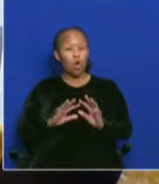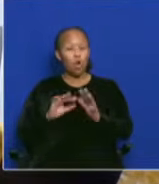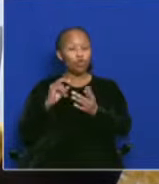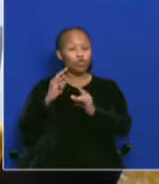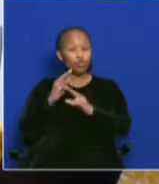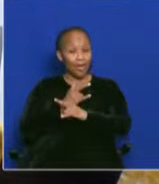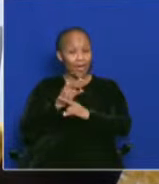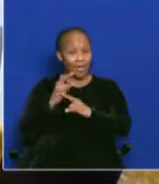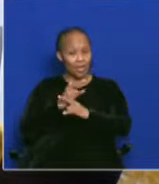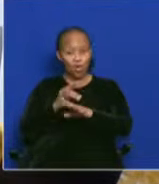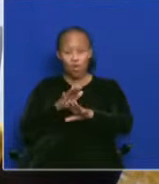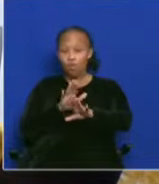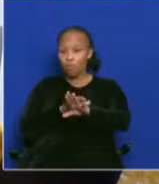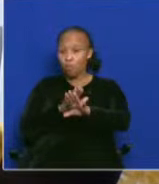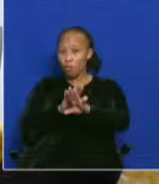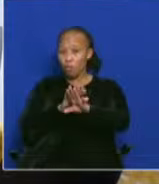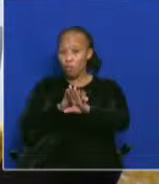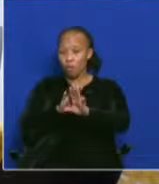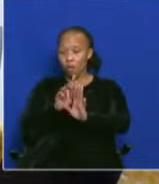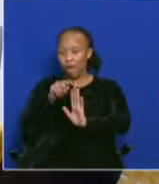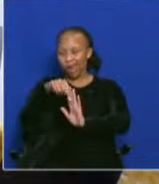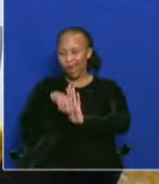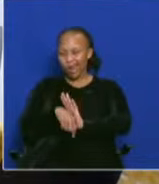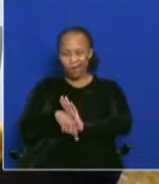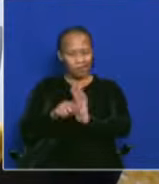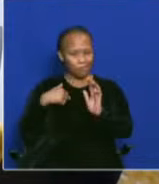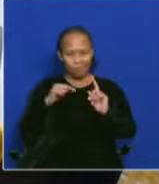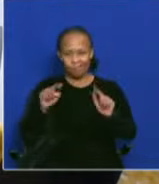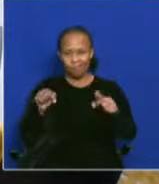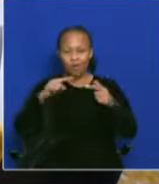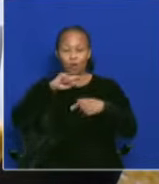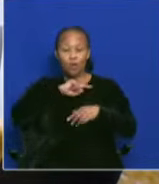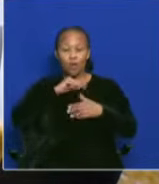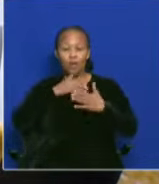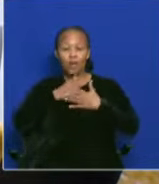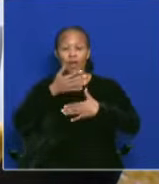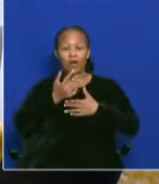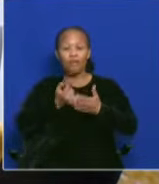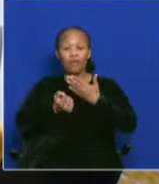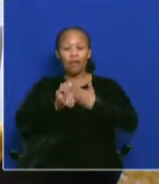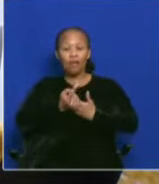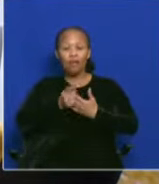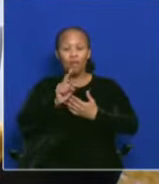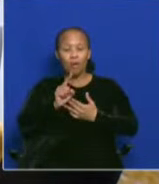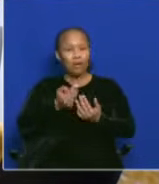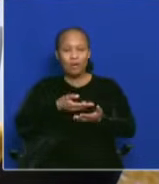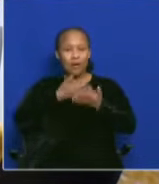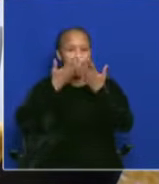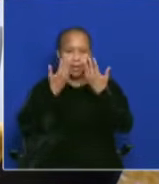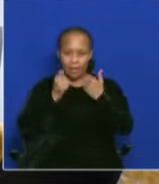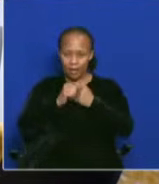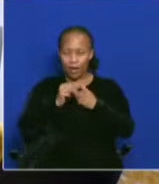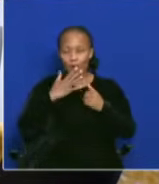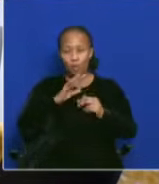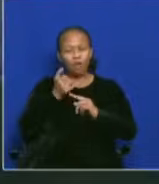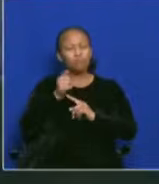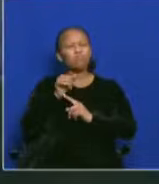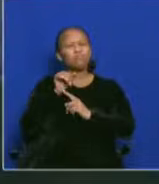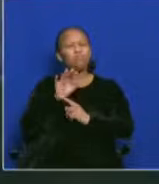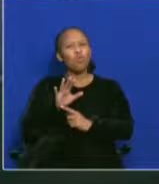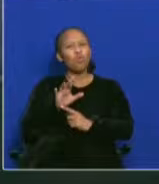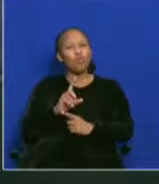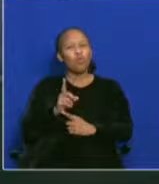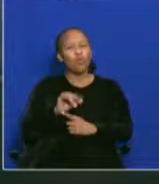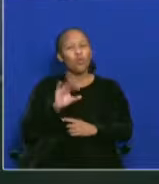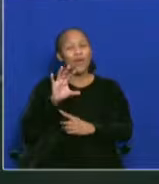what became of it. So what I'm trying to show here is that there are a couple of very detailed conversations